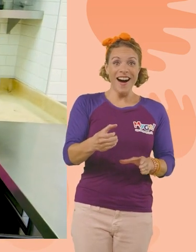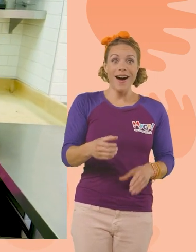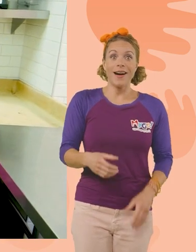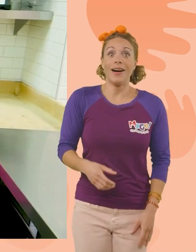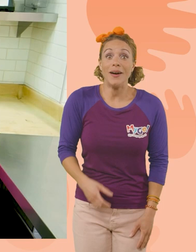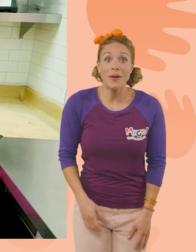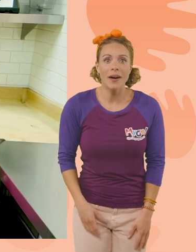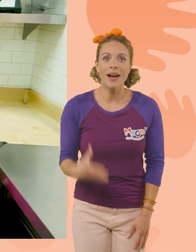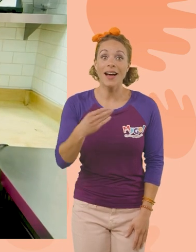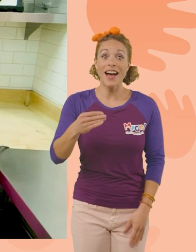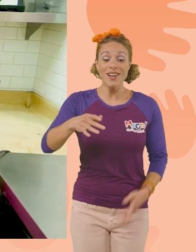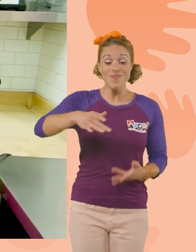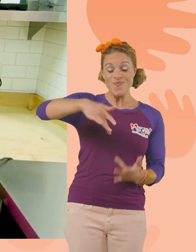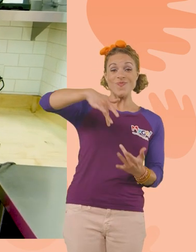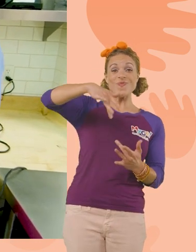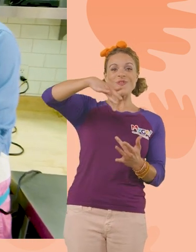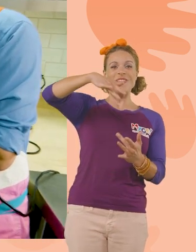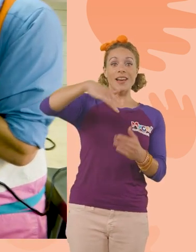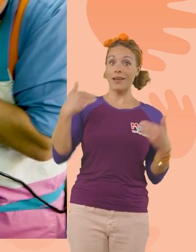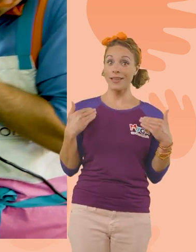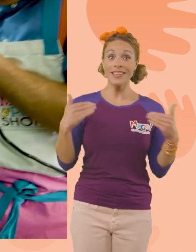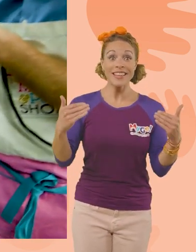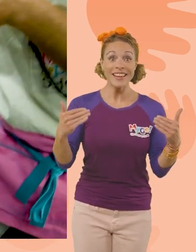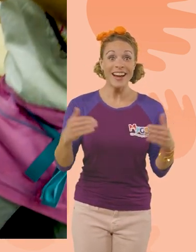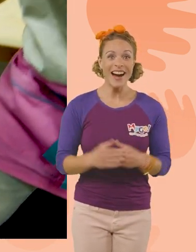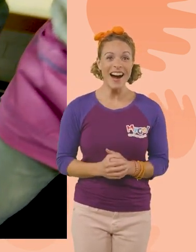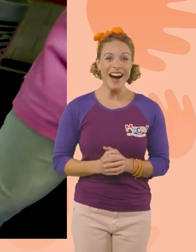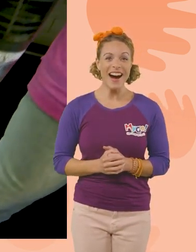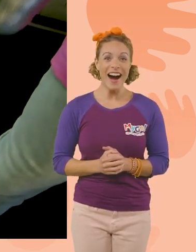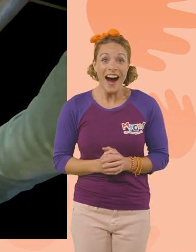whoa, and we blend it up. Here we go.